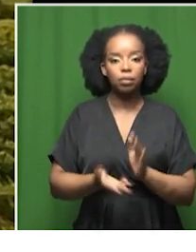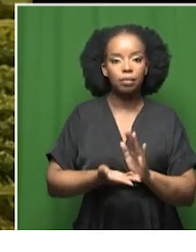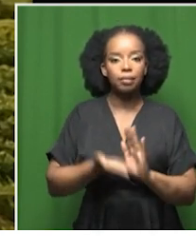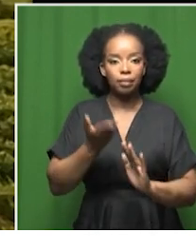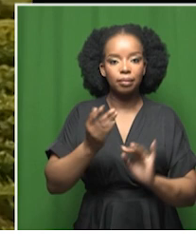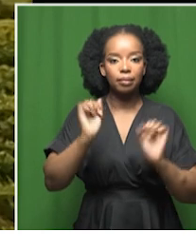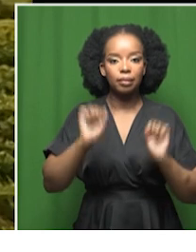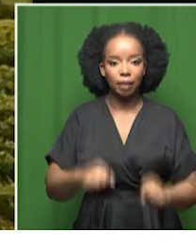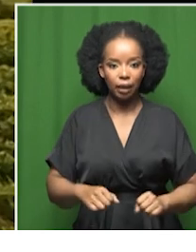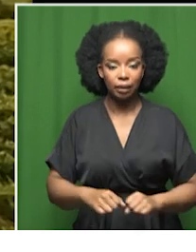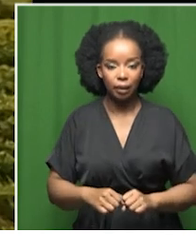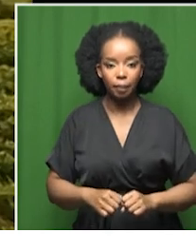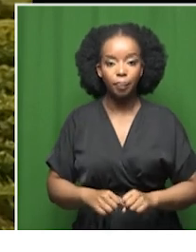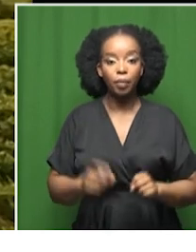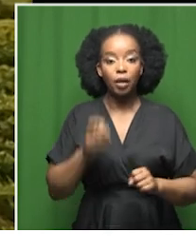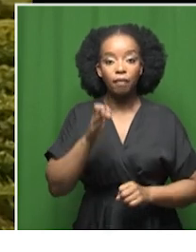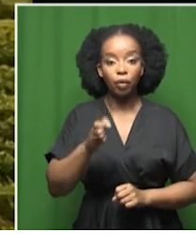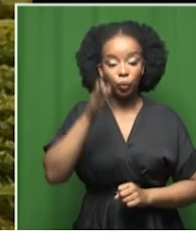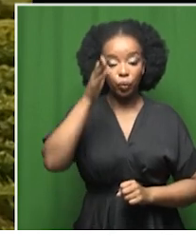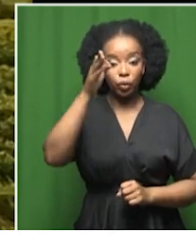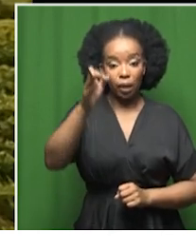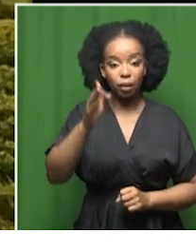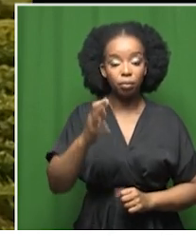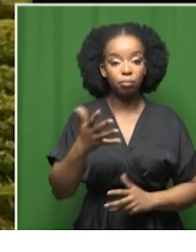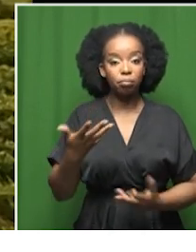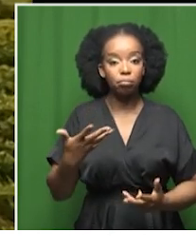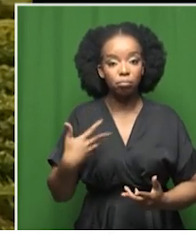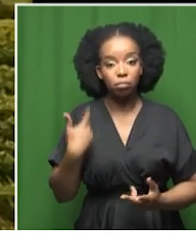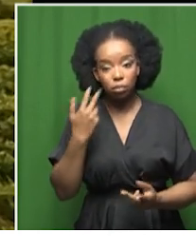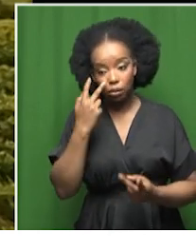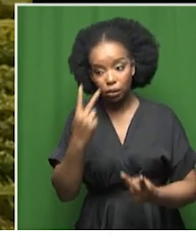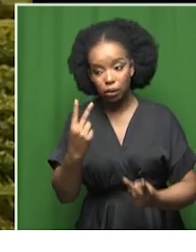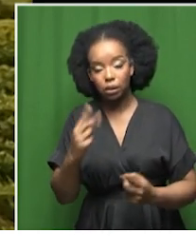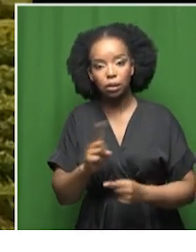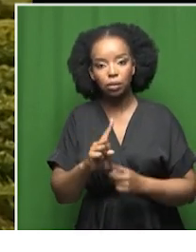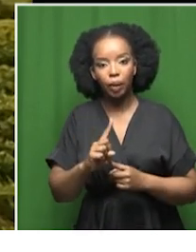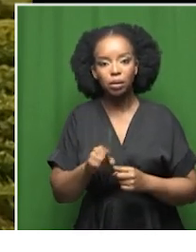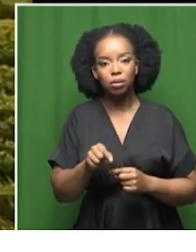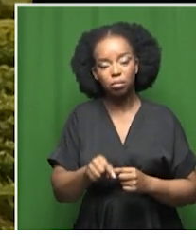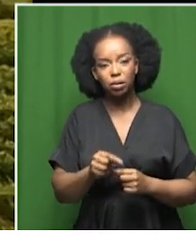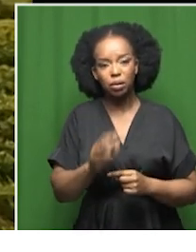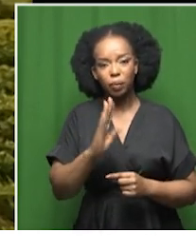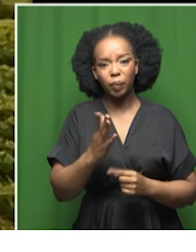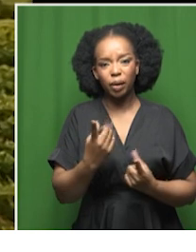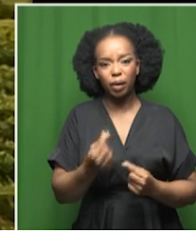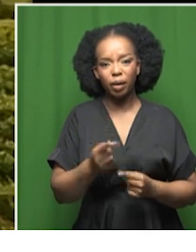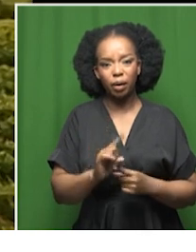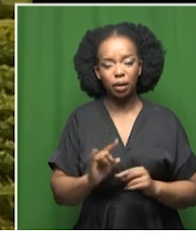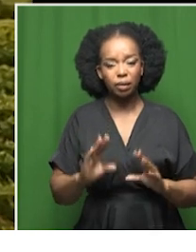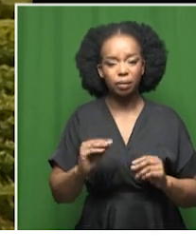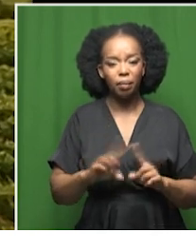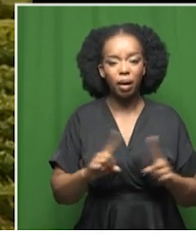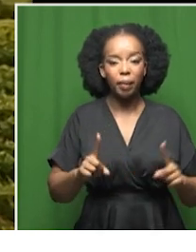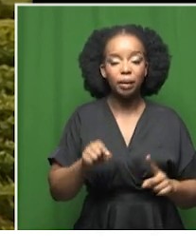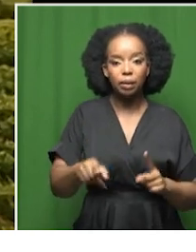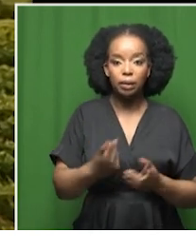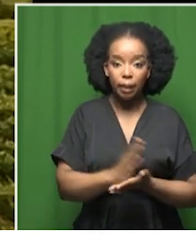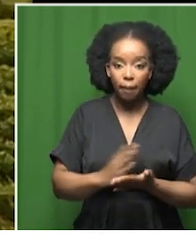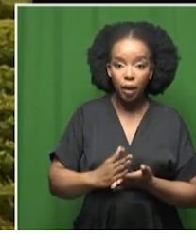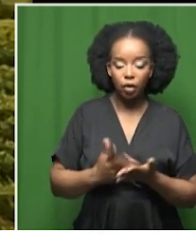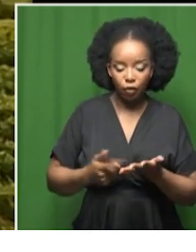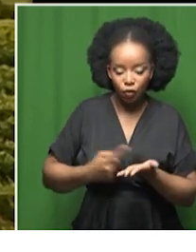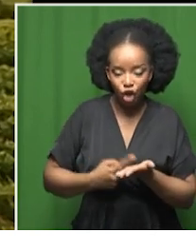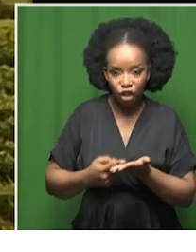future, there's not much likelihood that that will stop. So it has to be part of the discussion.